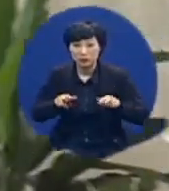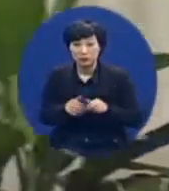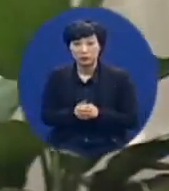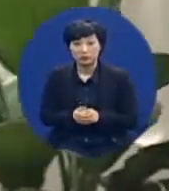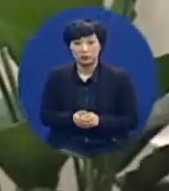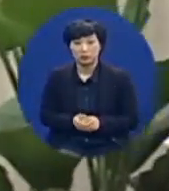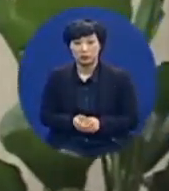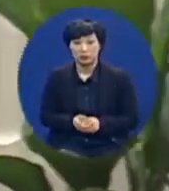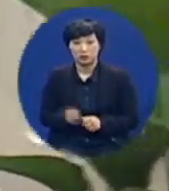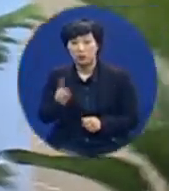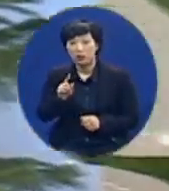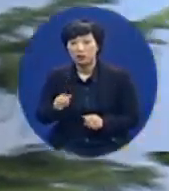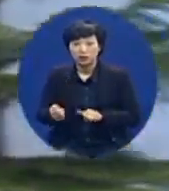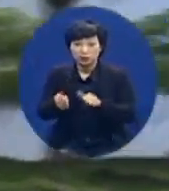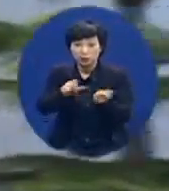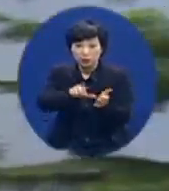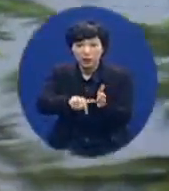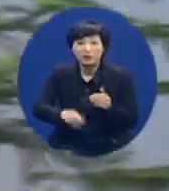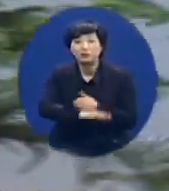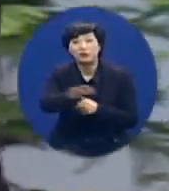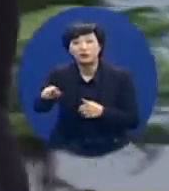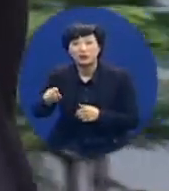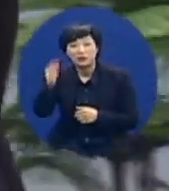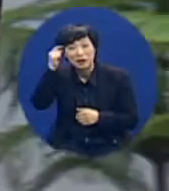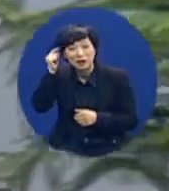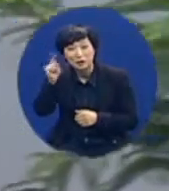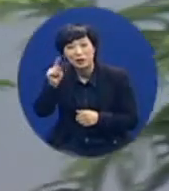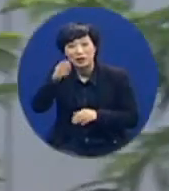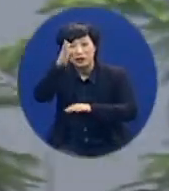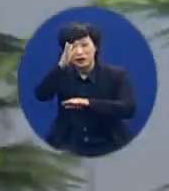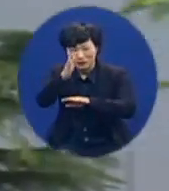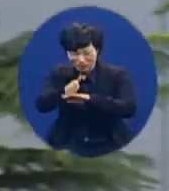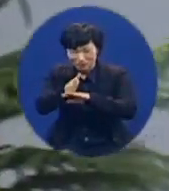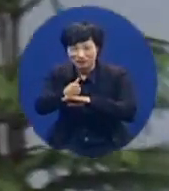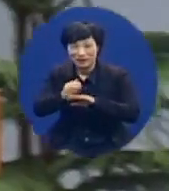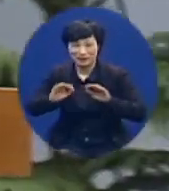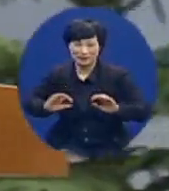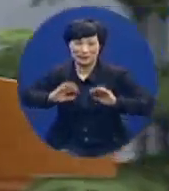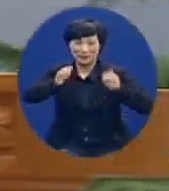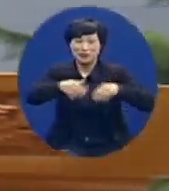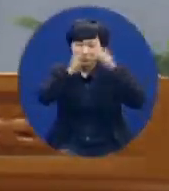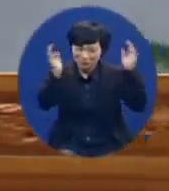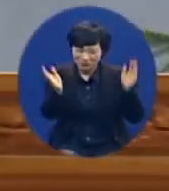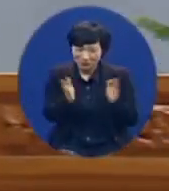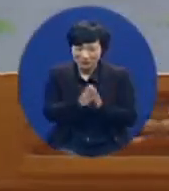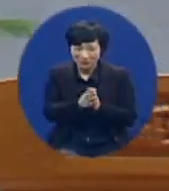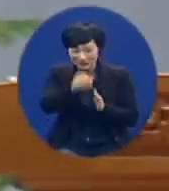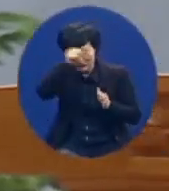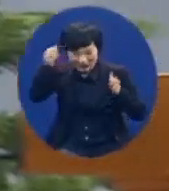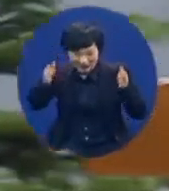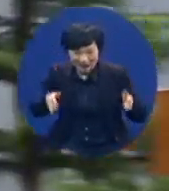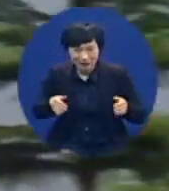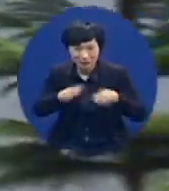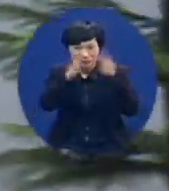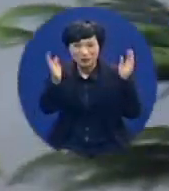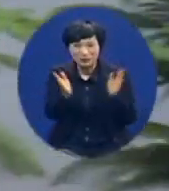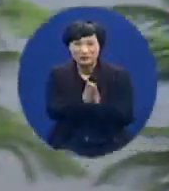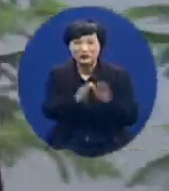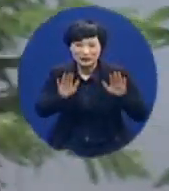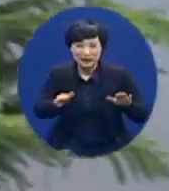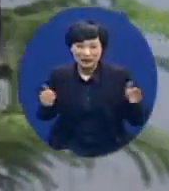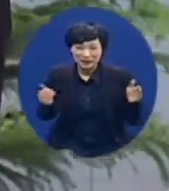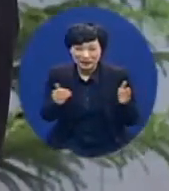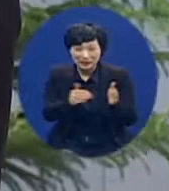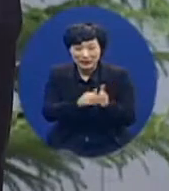Lord, thank you, Lord, before we die. When we finish our journey of life, we can go to the kingdom